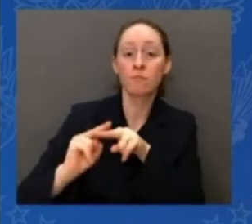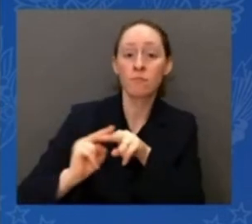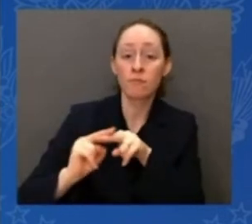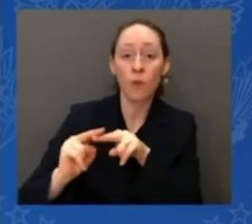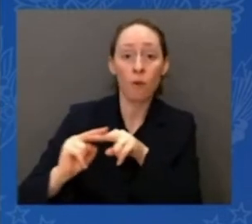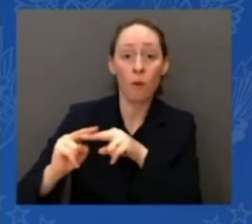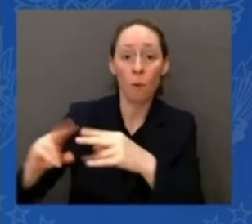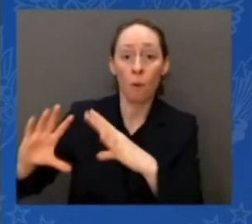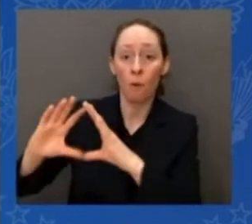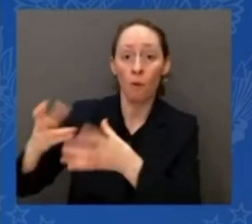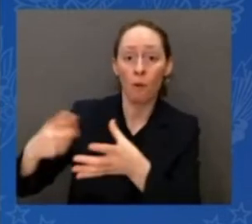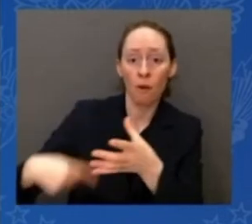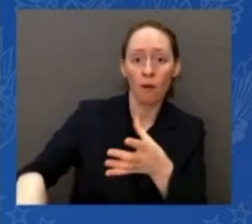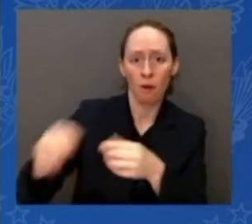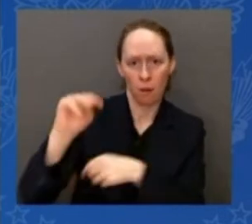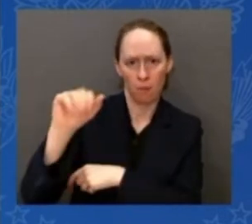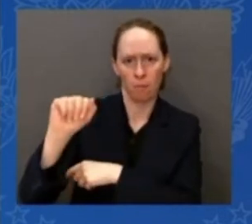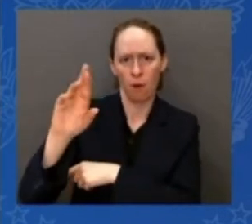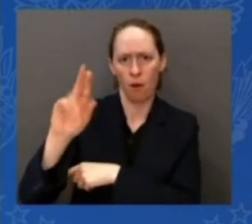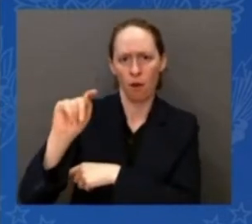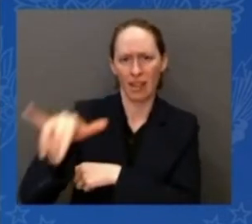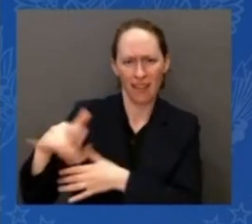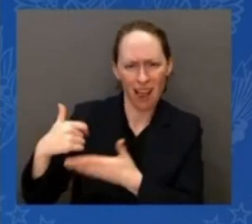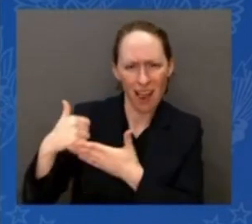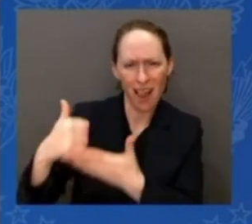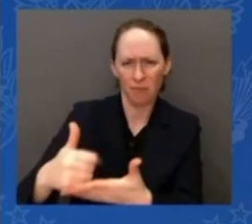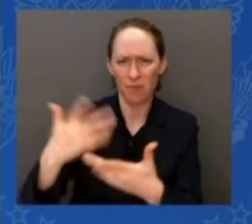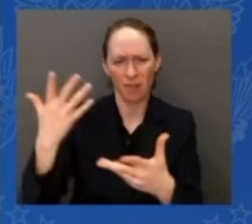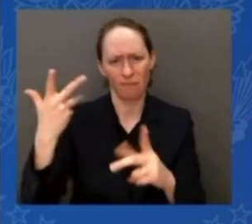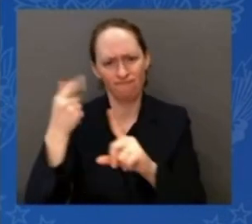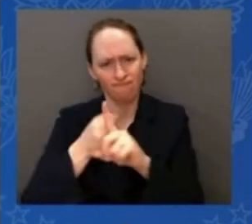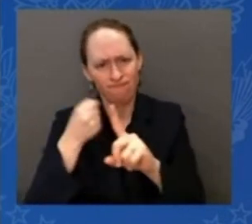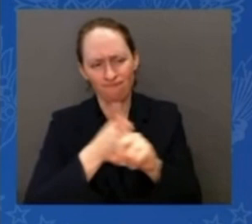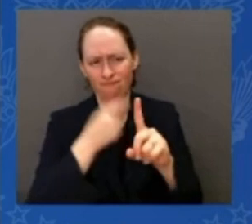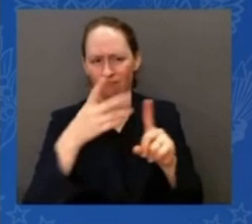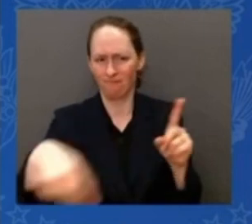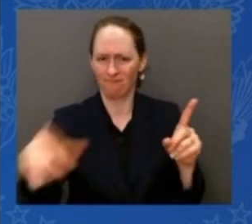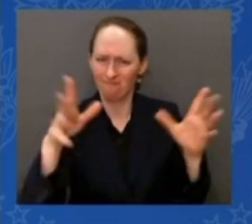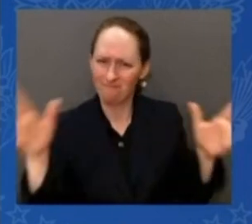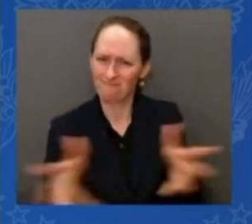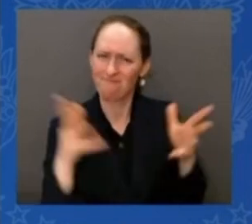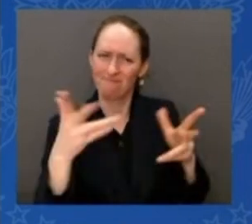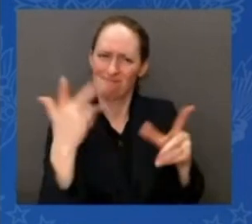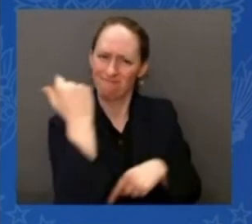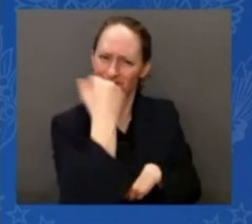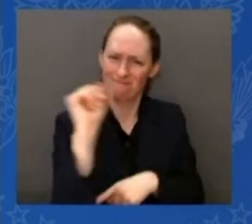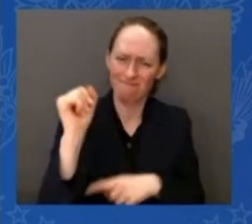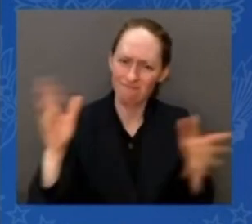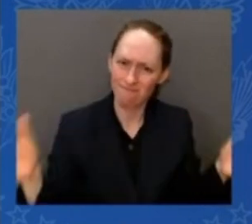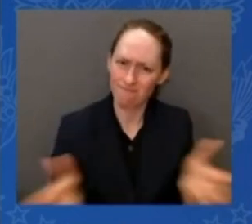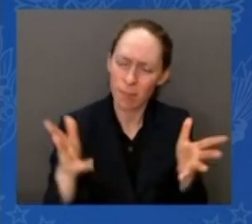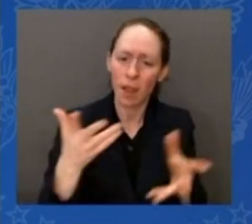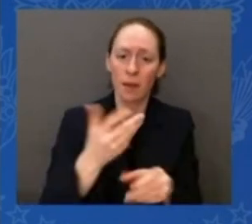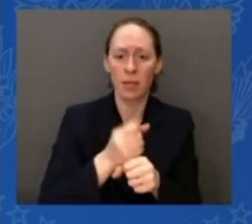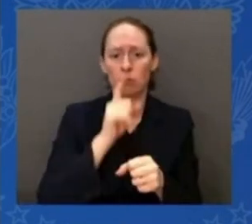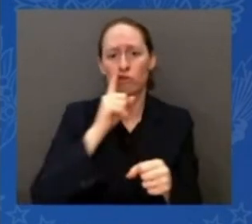But when we signed into law the Butch Lewis Act that protects the pensions of millions of Americans.